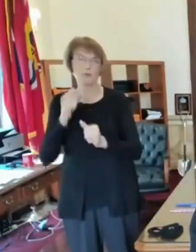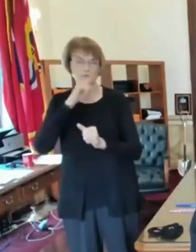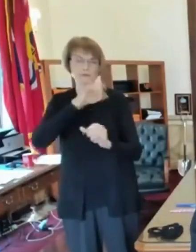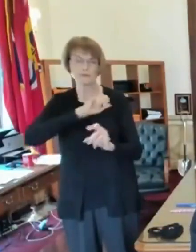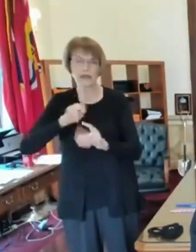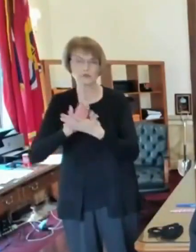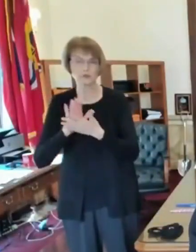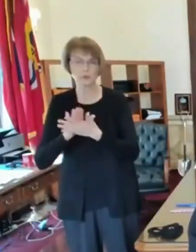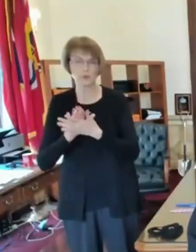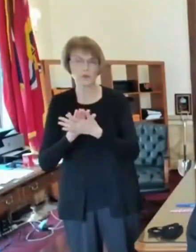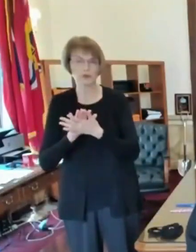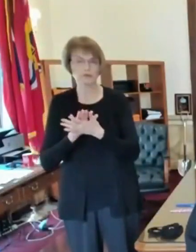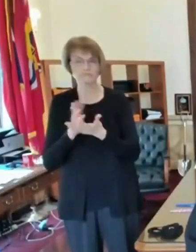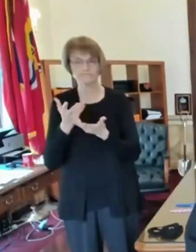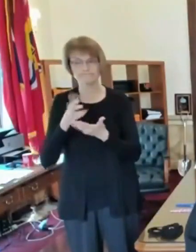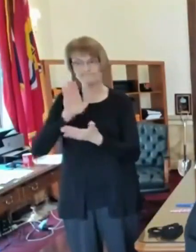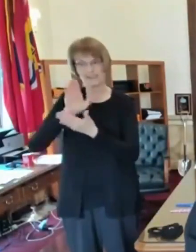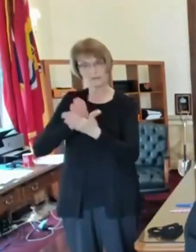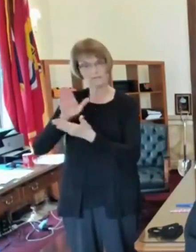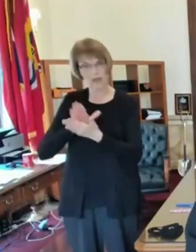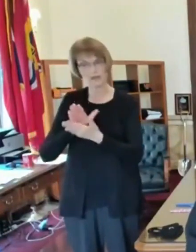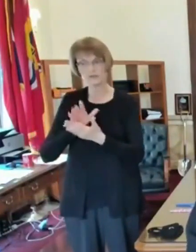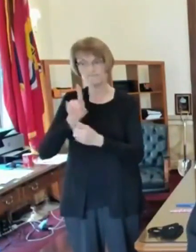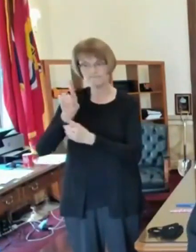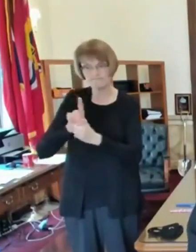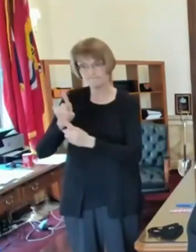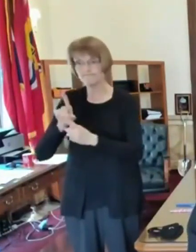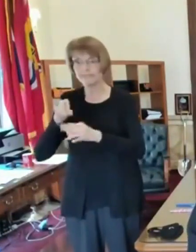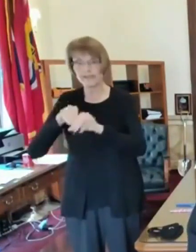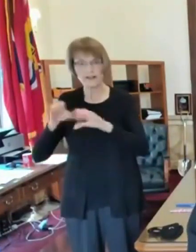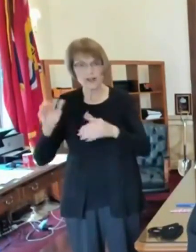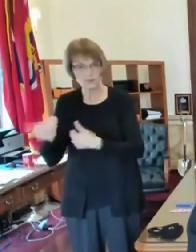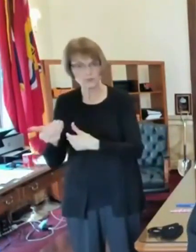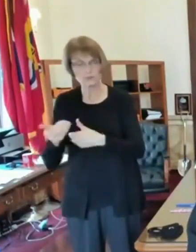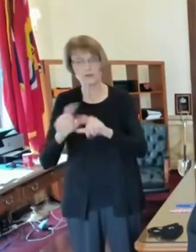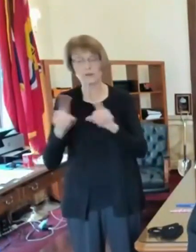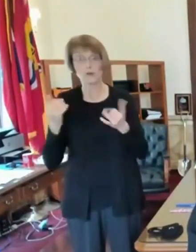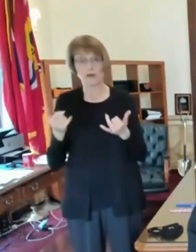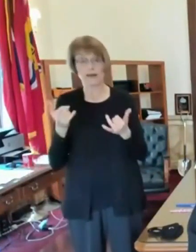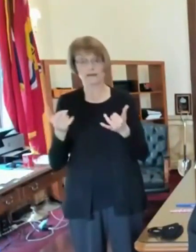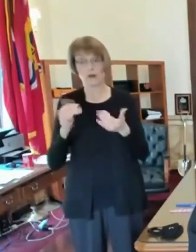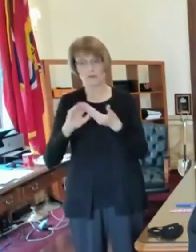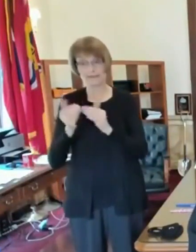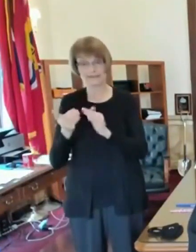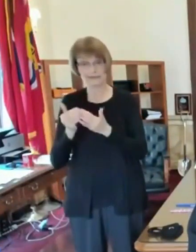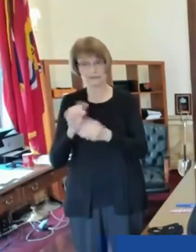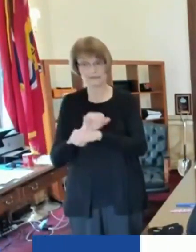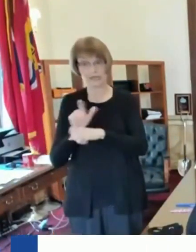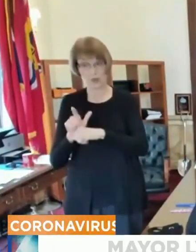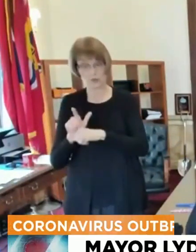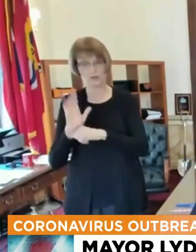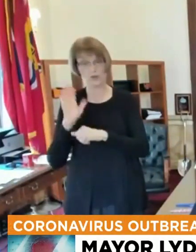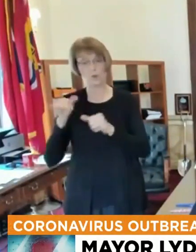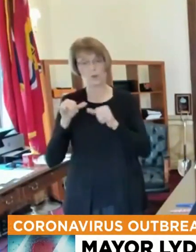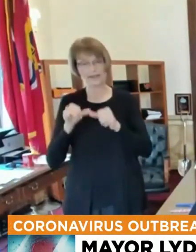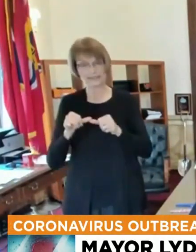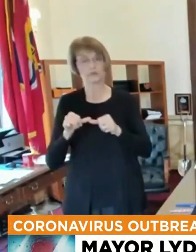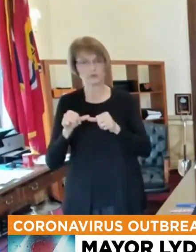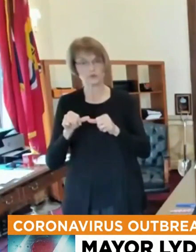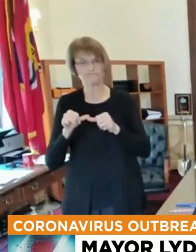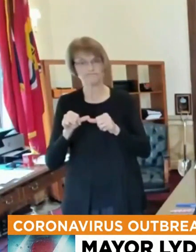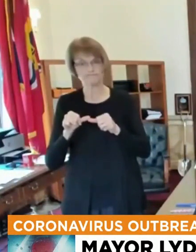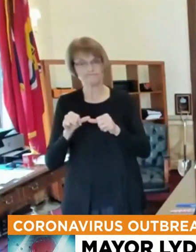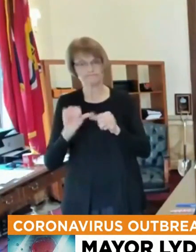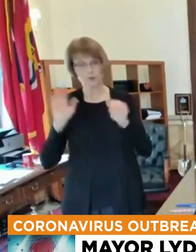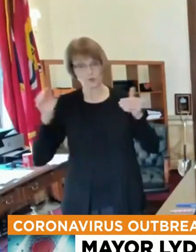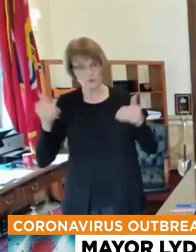Krewson promised that the most vulnerable, like Wilkes, won't get left behind. Right now, the city is going to continue to put